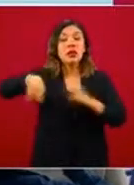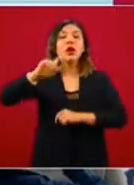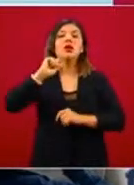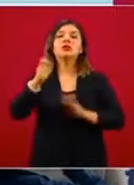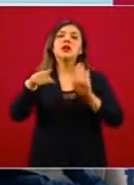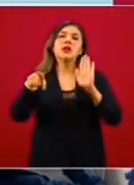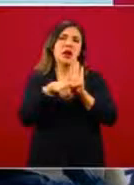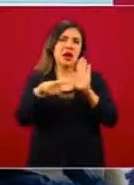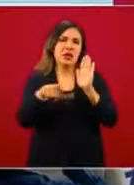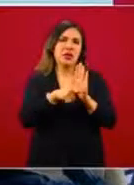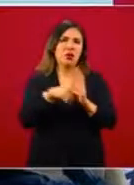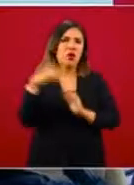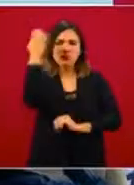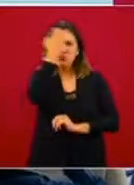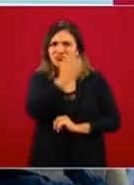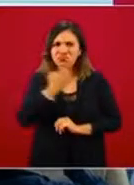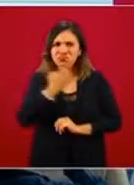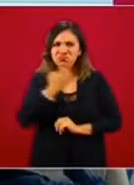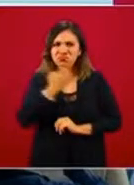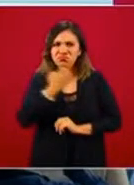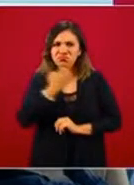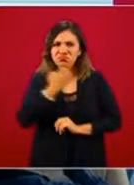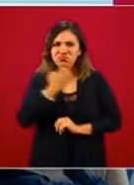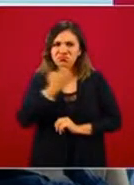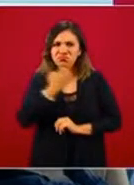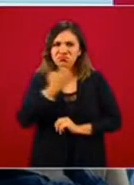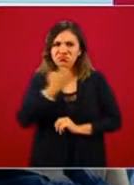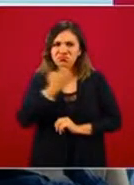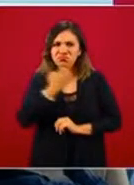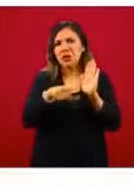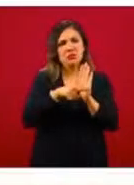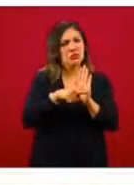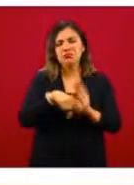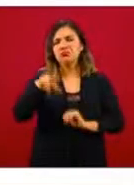to be precise. And then we have